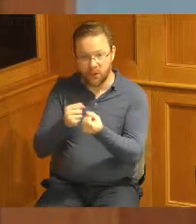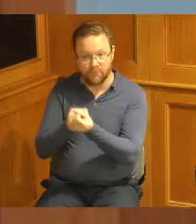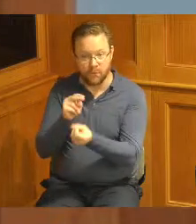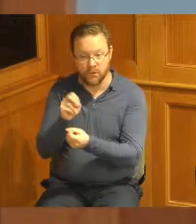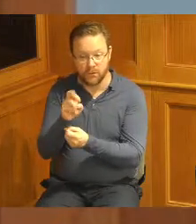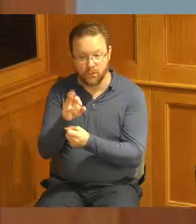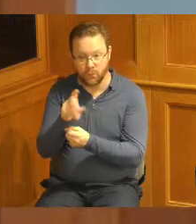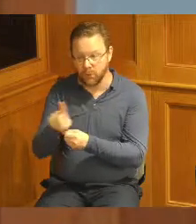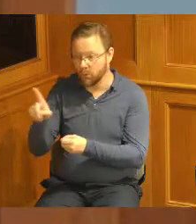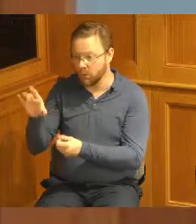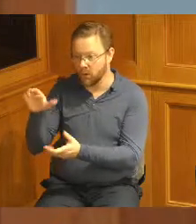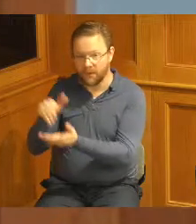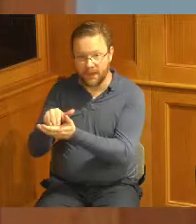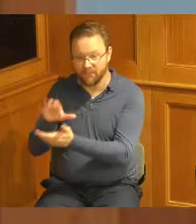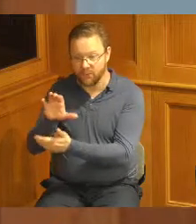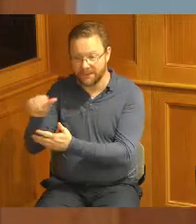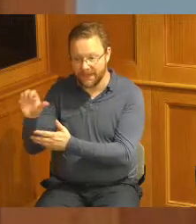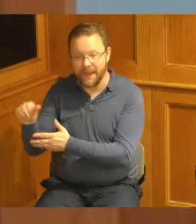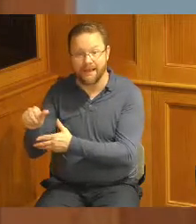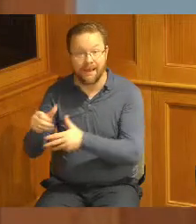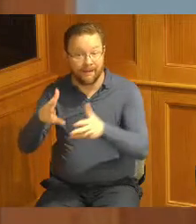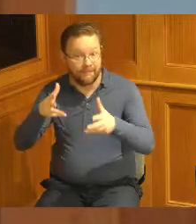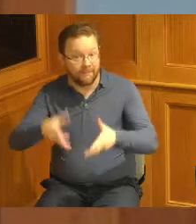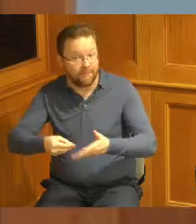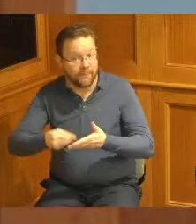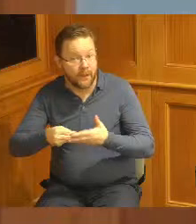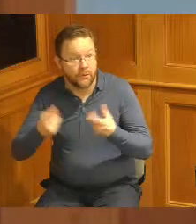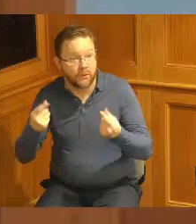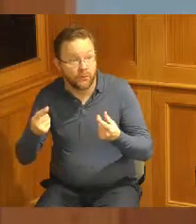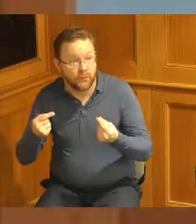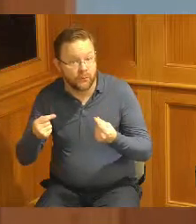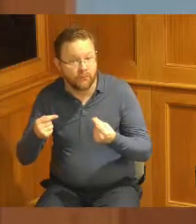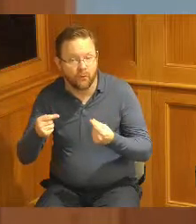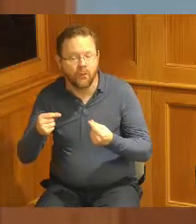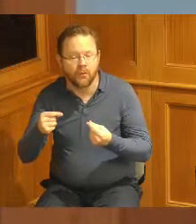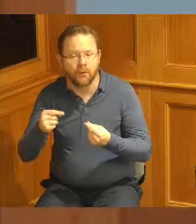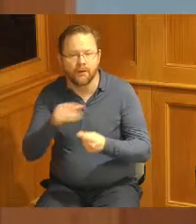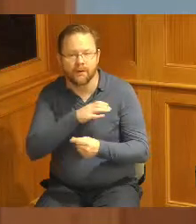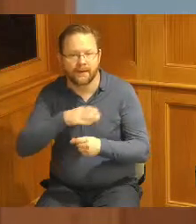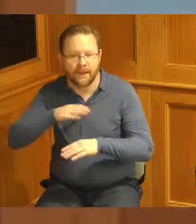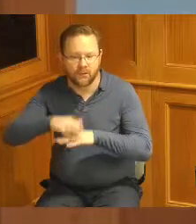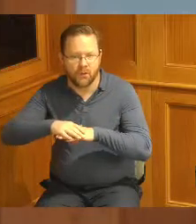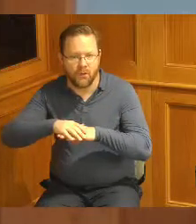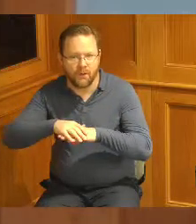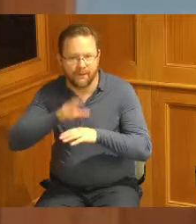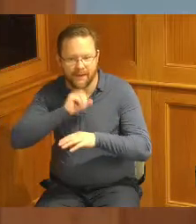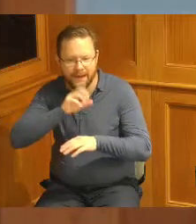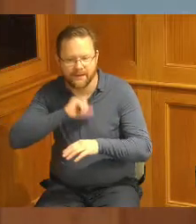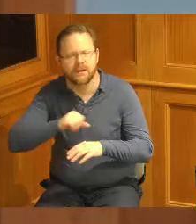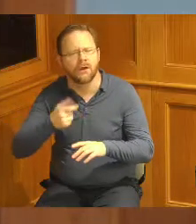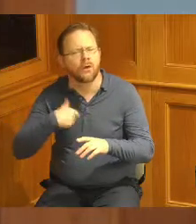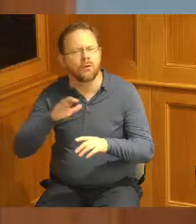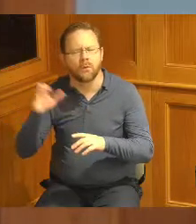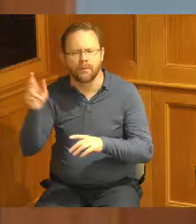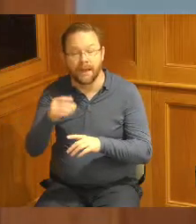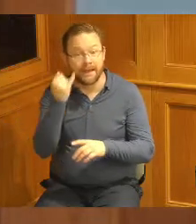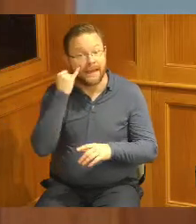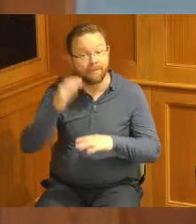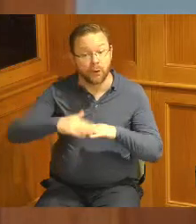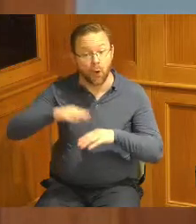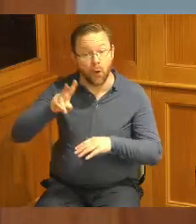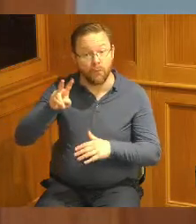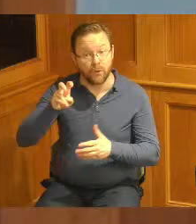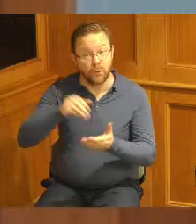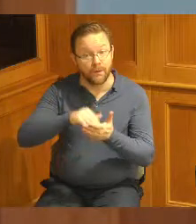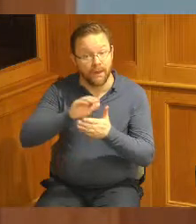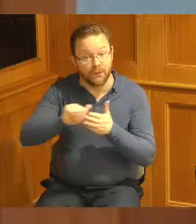100,000 for CAA, and then any remaining amount to Council on Aging. And we'll be sure to come back to the board. If it is more than 200,000